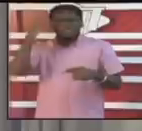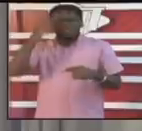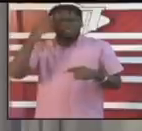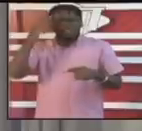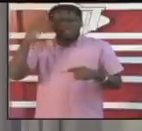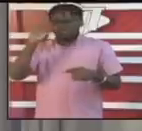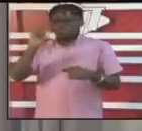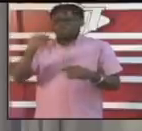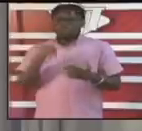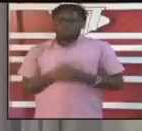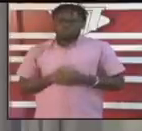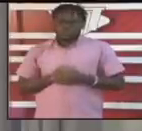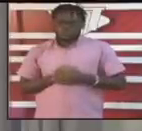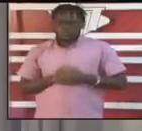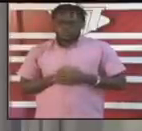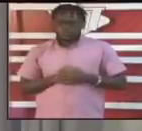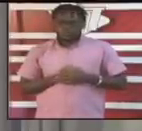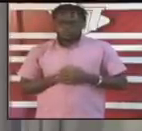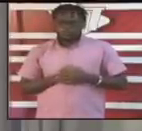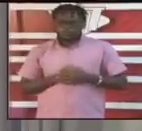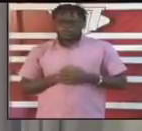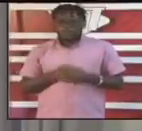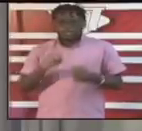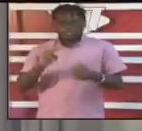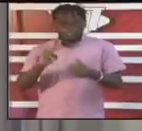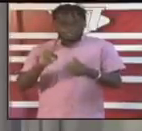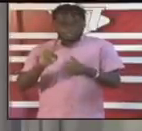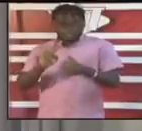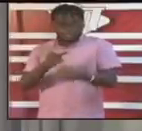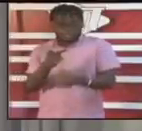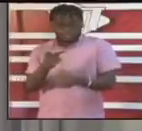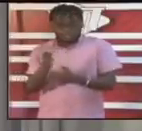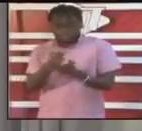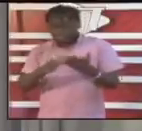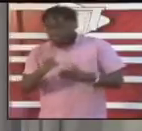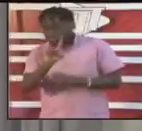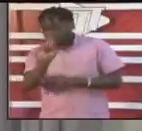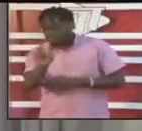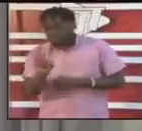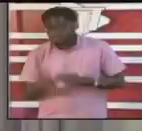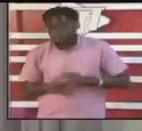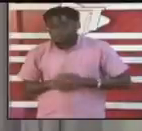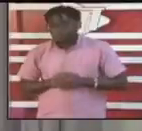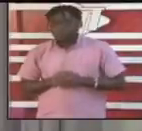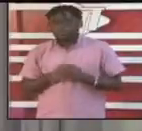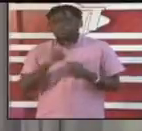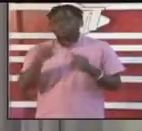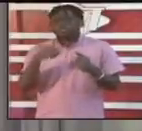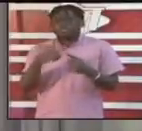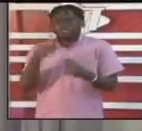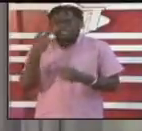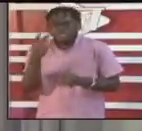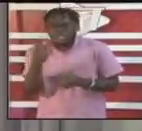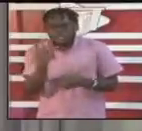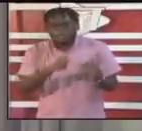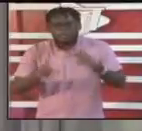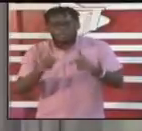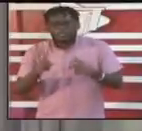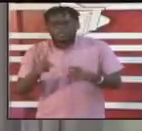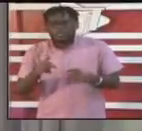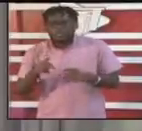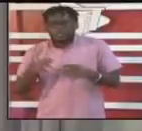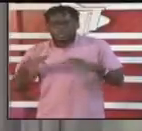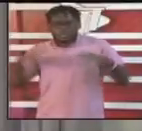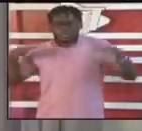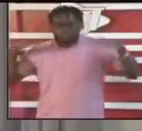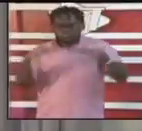Second part of your question, there's always concern when people congregate in large numbers. So yes, it's an